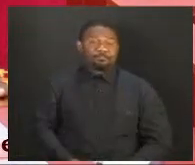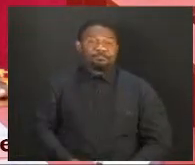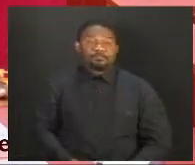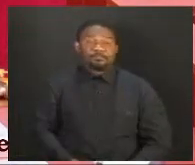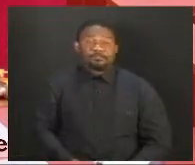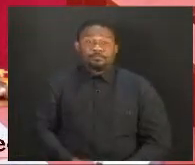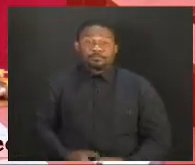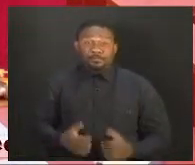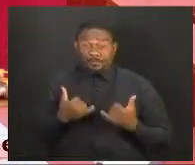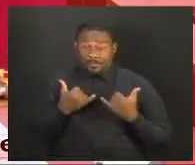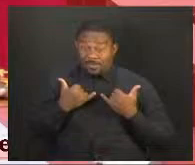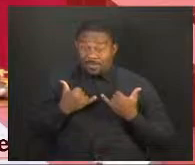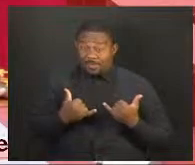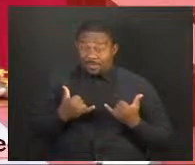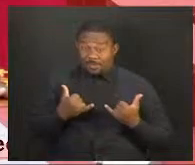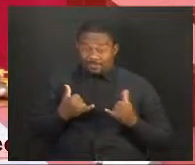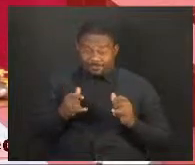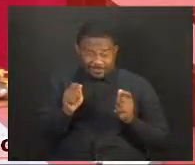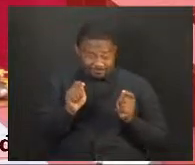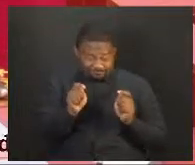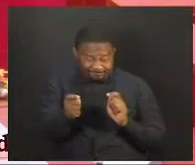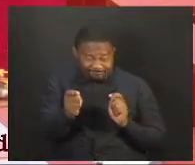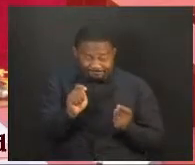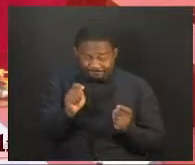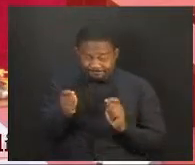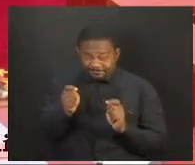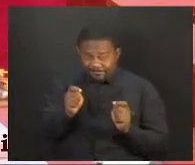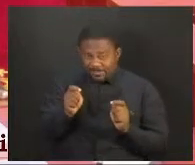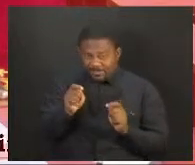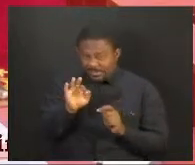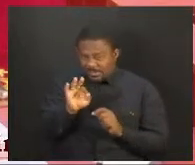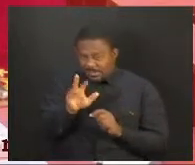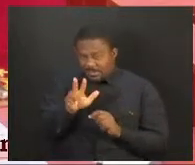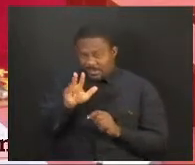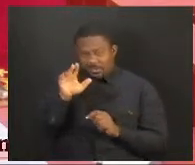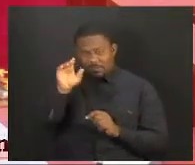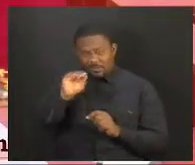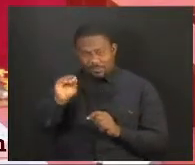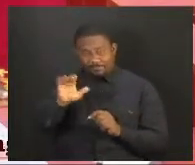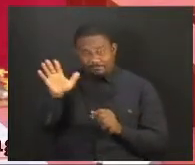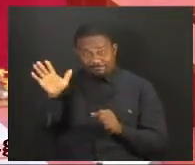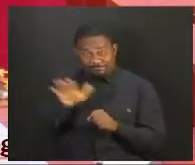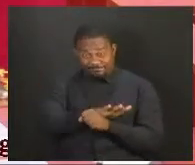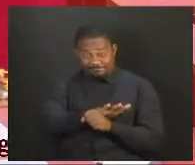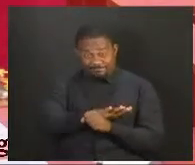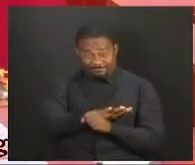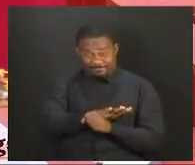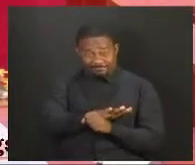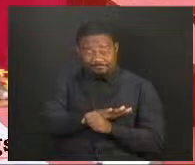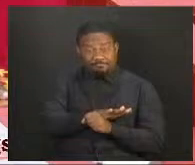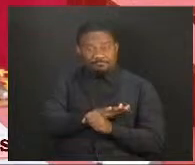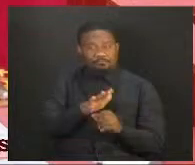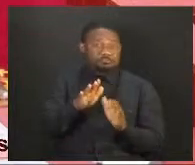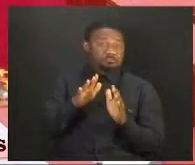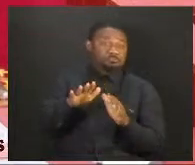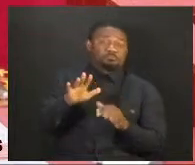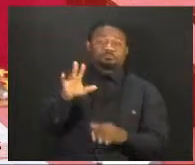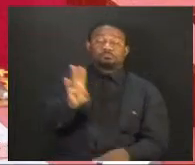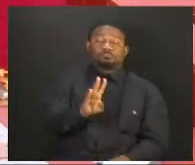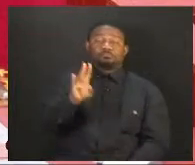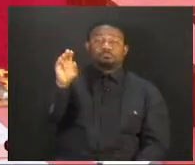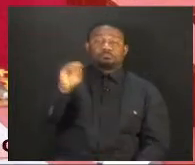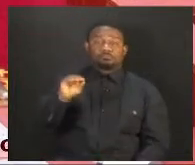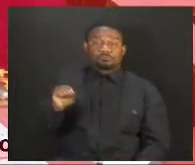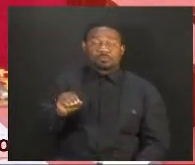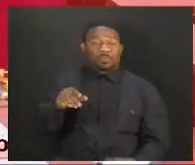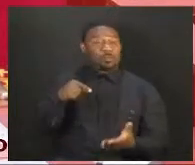of now, the restructuring process is approximately 93% completed. The remaining 7% relate to